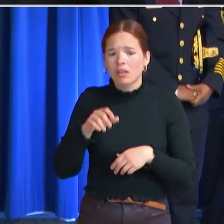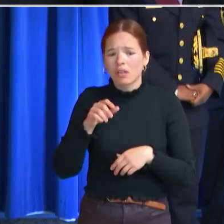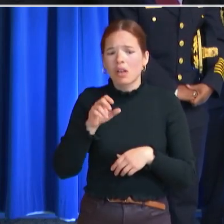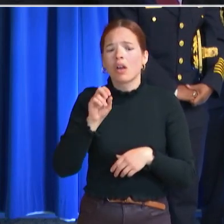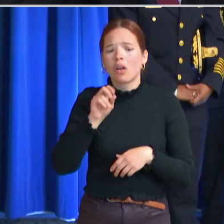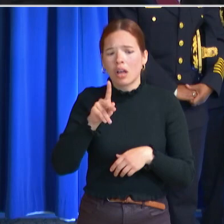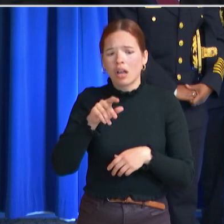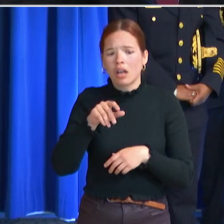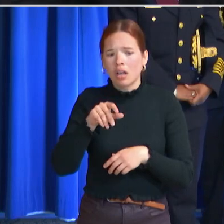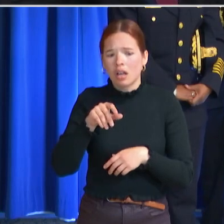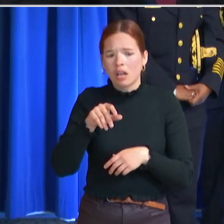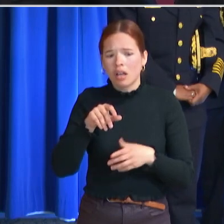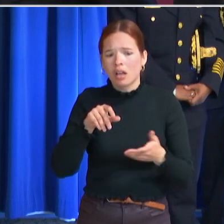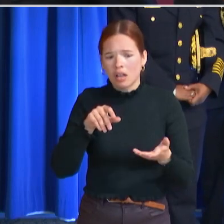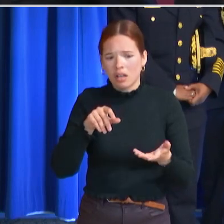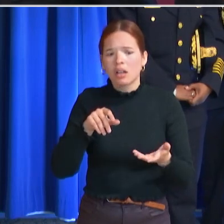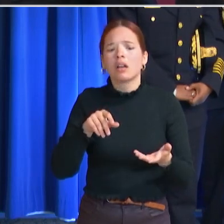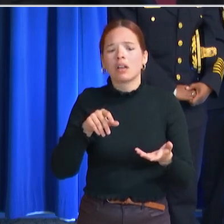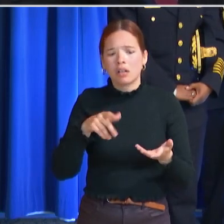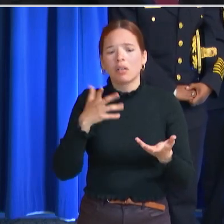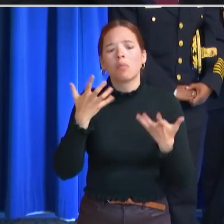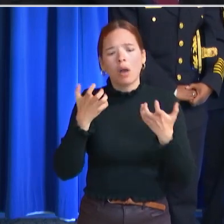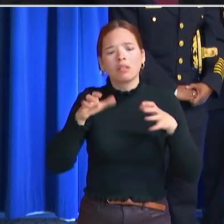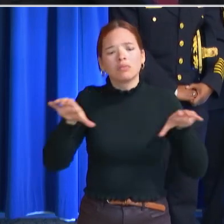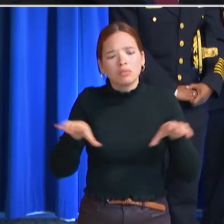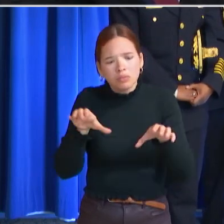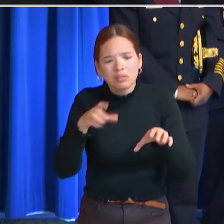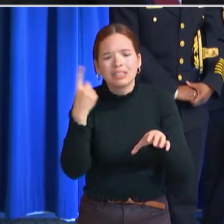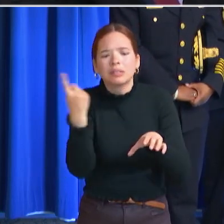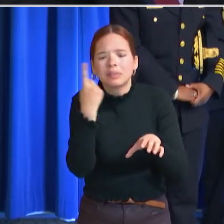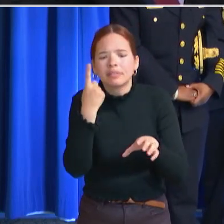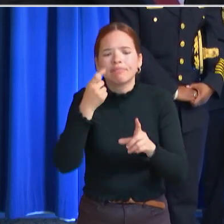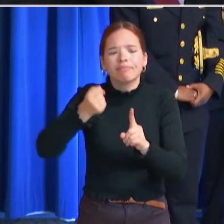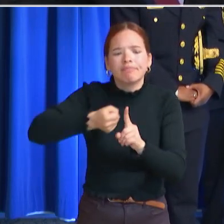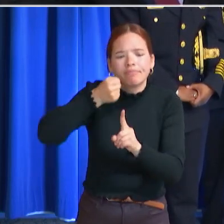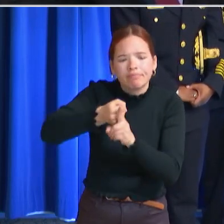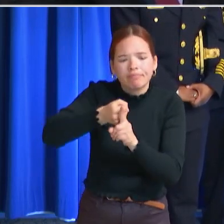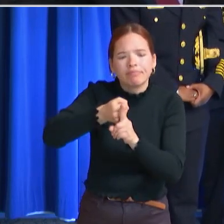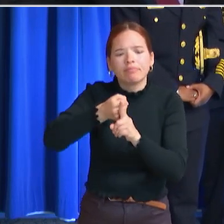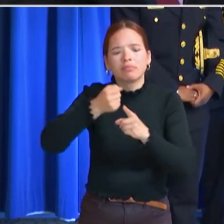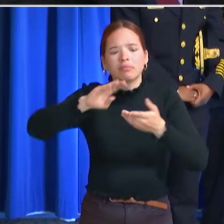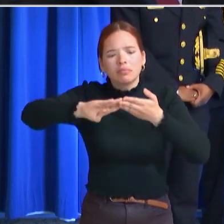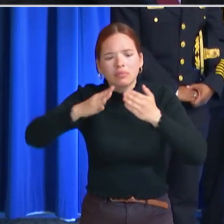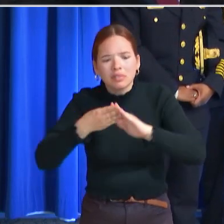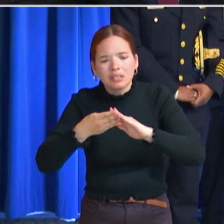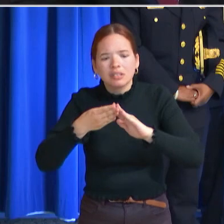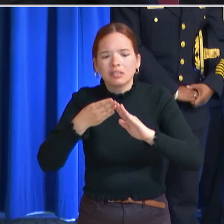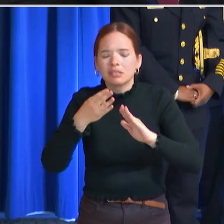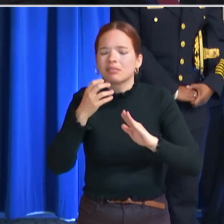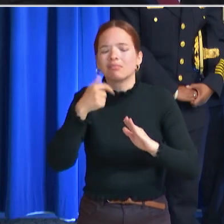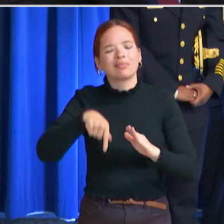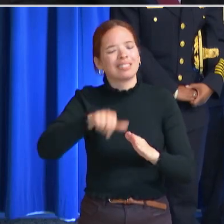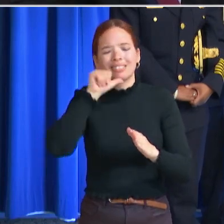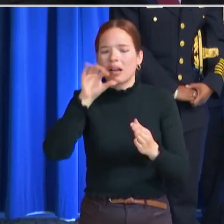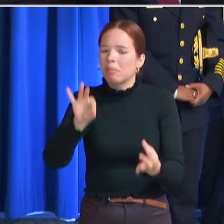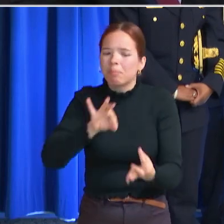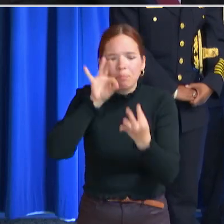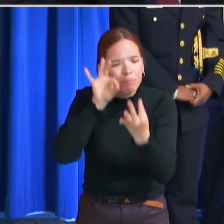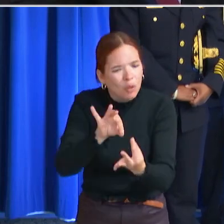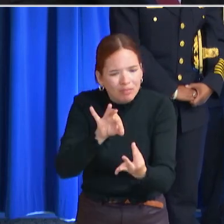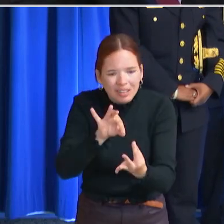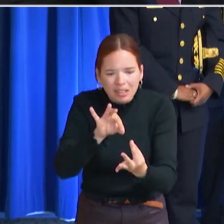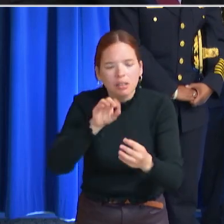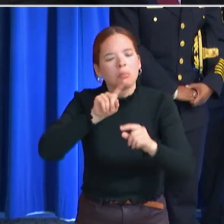might be impactful in this community. Am I perfect? Absolutely not, by any stretch of the imagination. But it is my highest